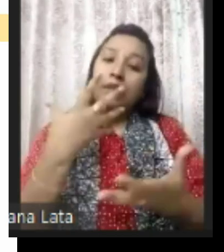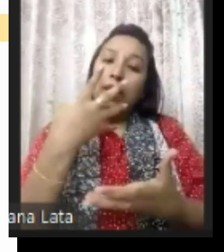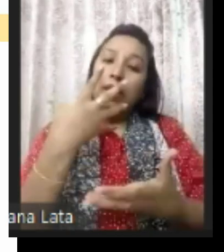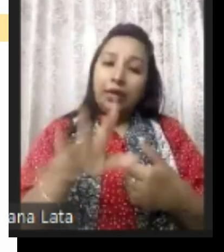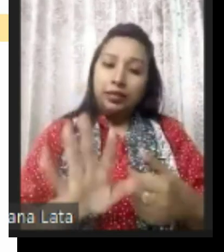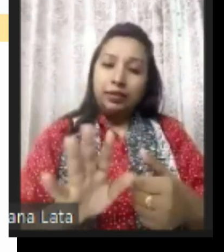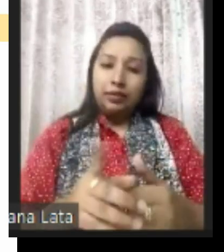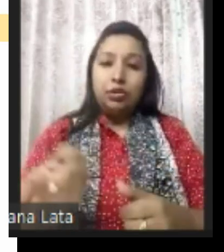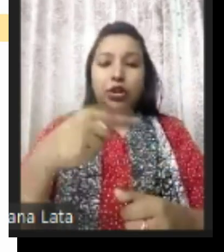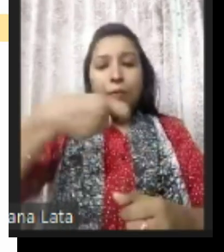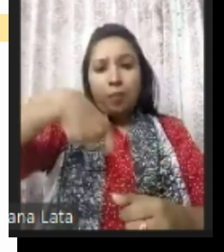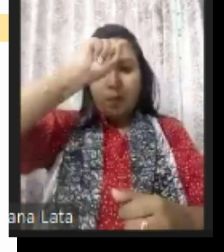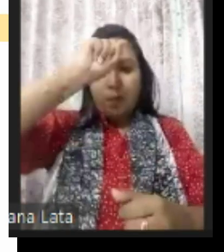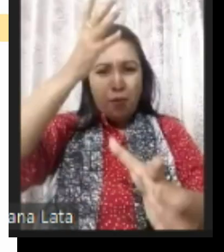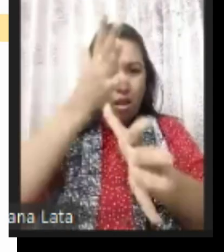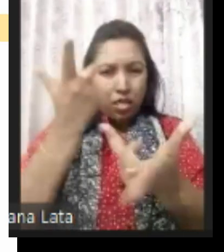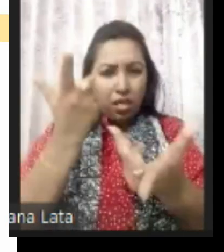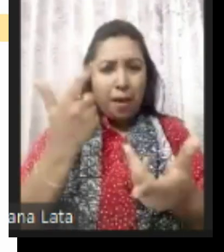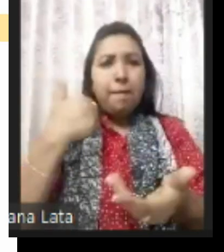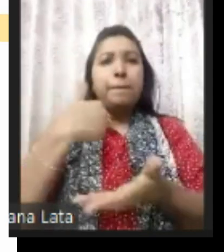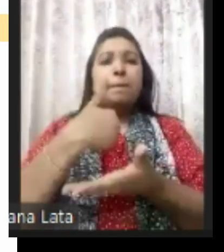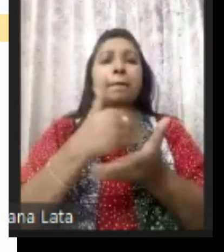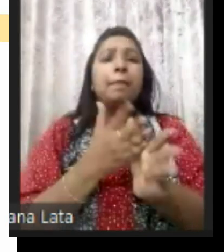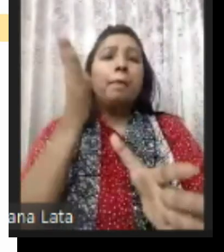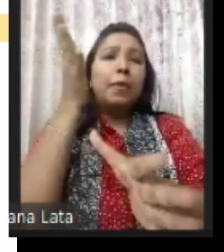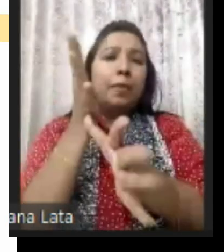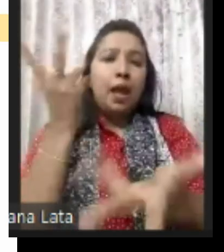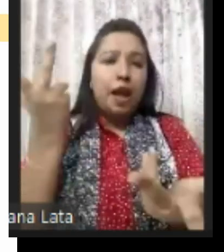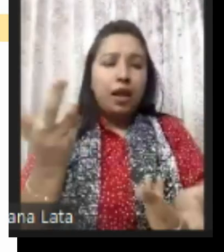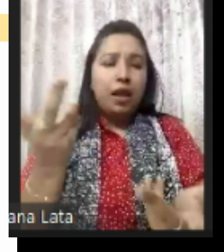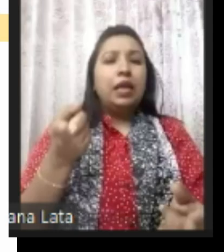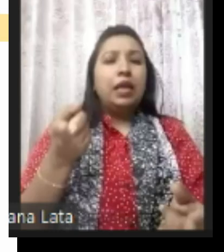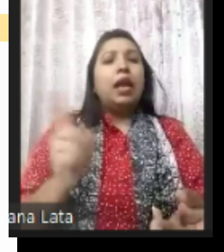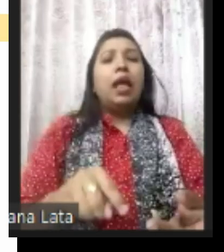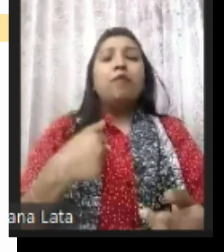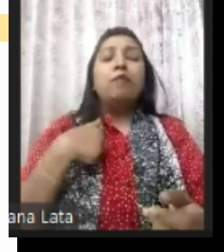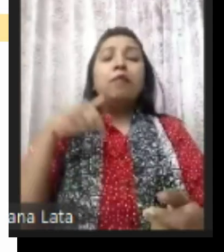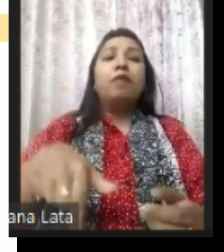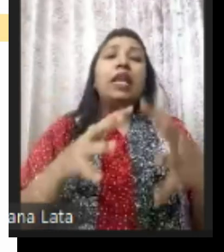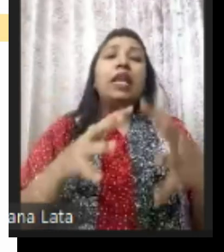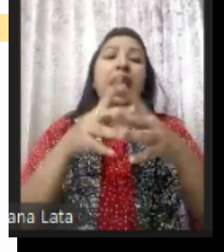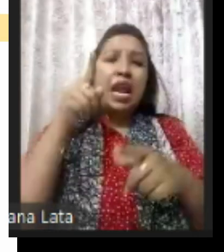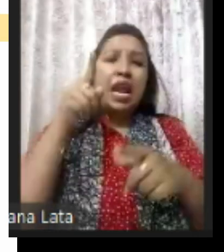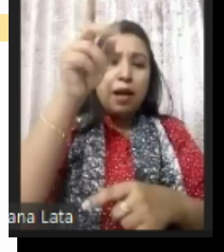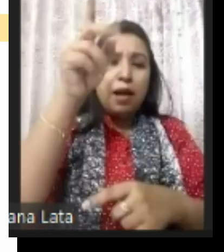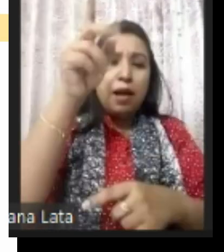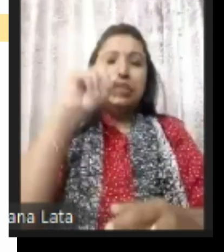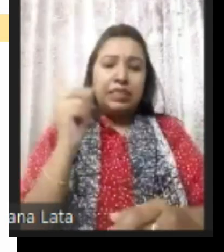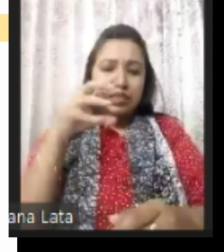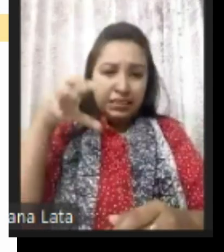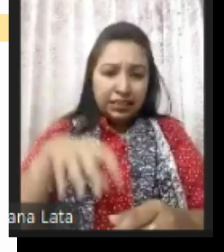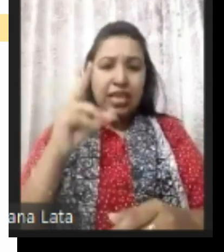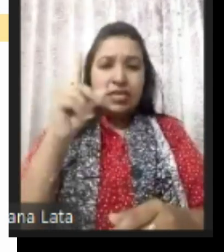the ministries, all the departments, and even in the local government, districts, sub-districts, all are based on